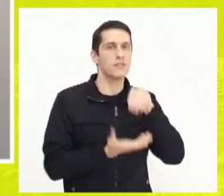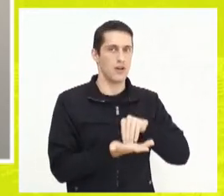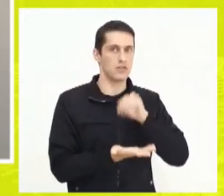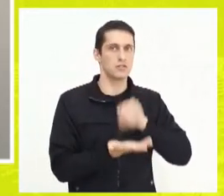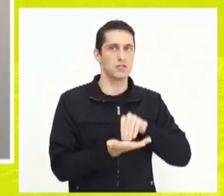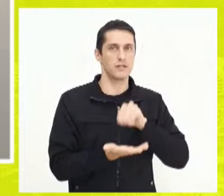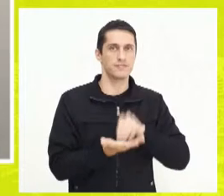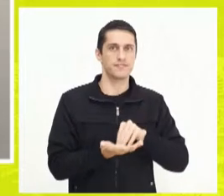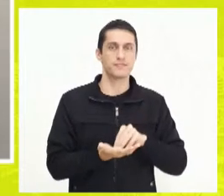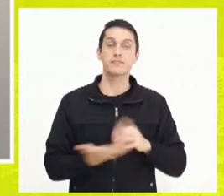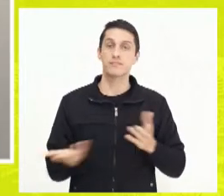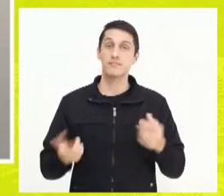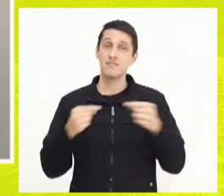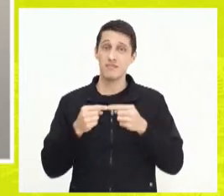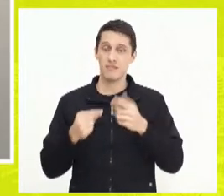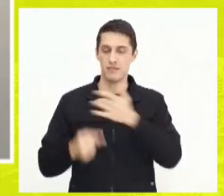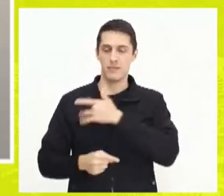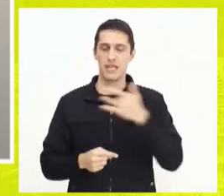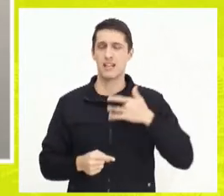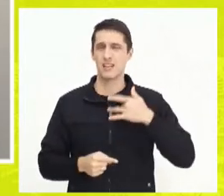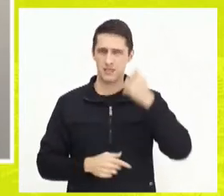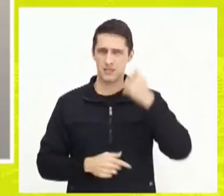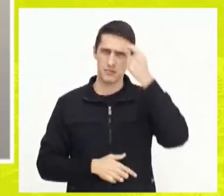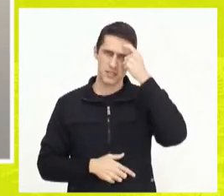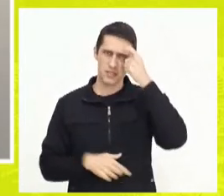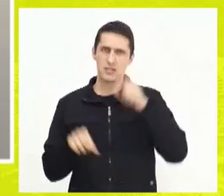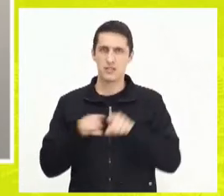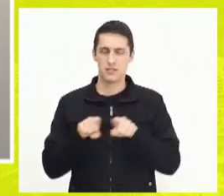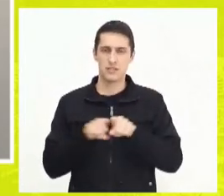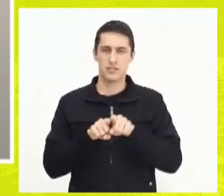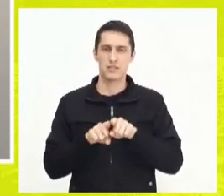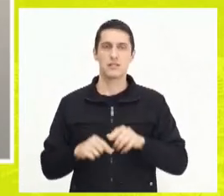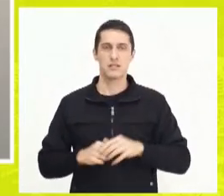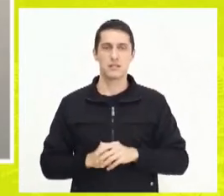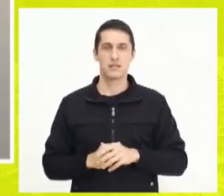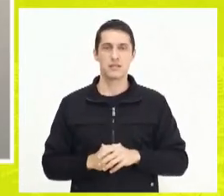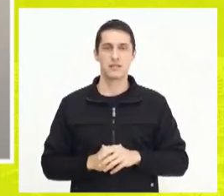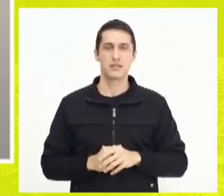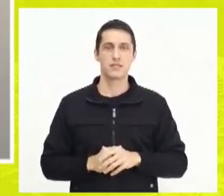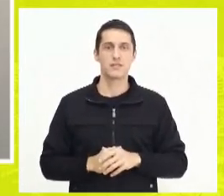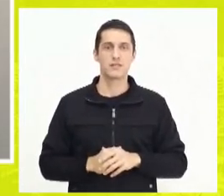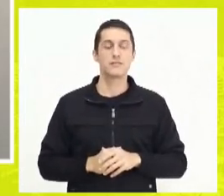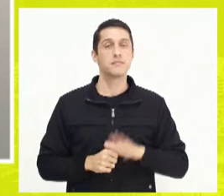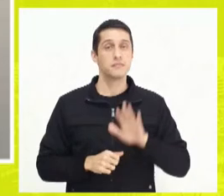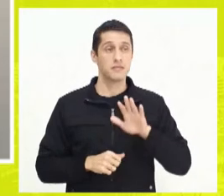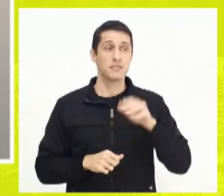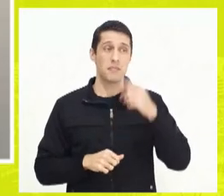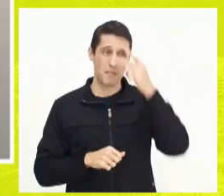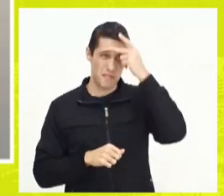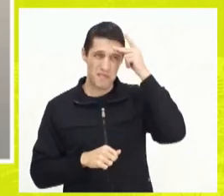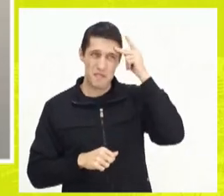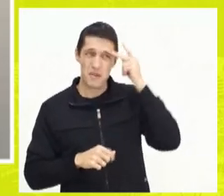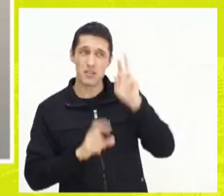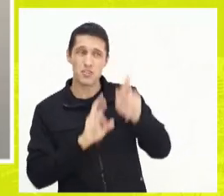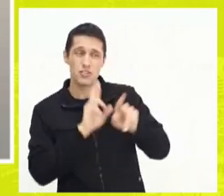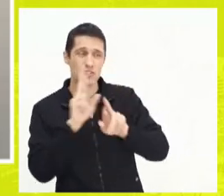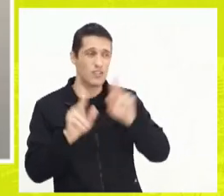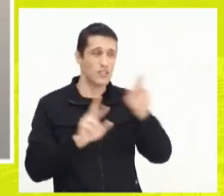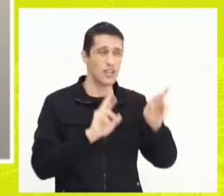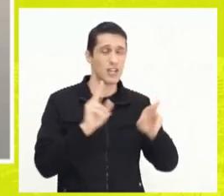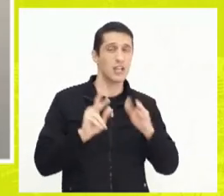stigma that it doesn't affect in an equal way people depending on their social